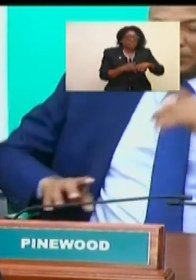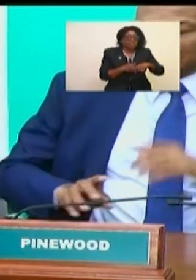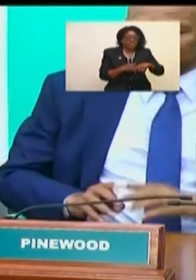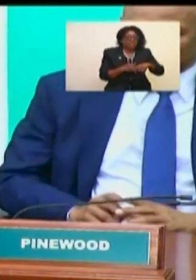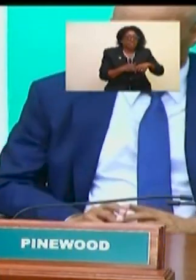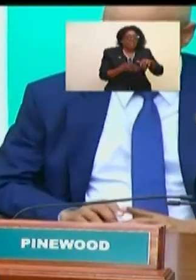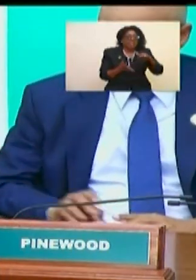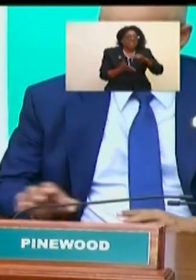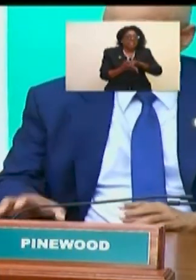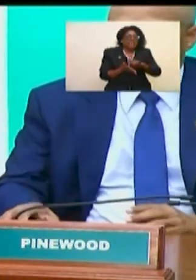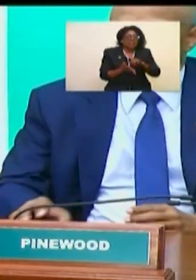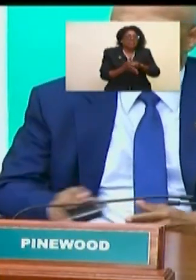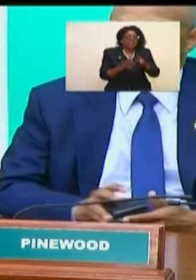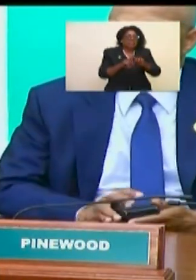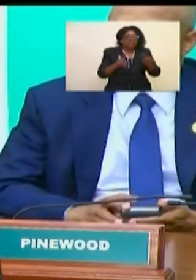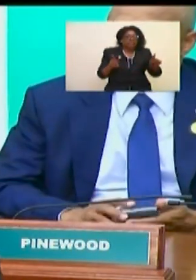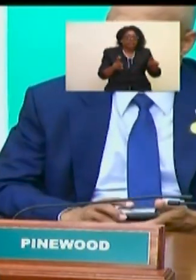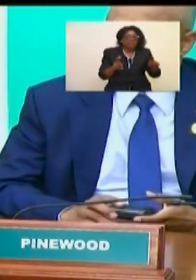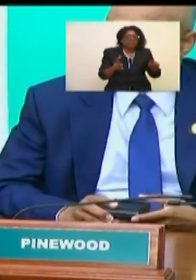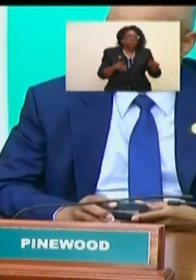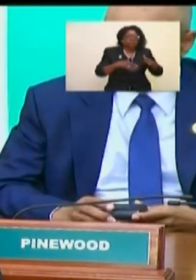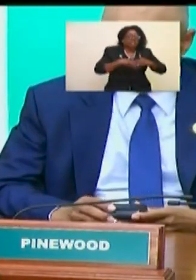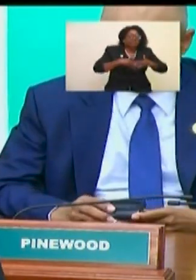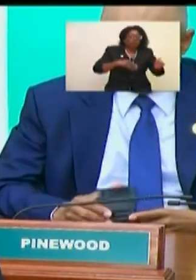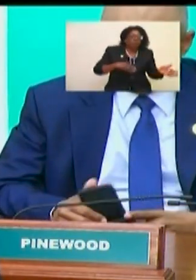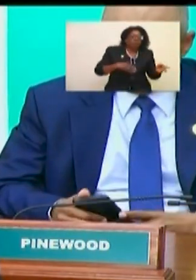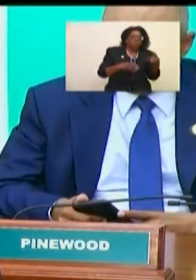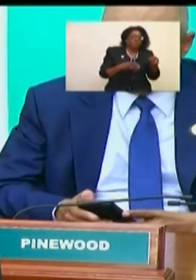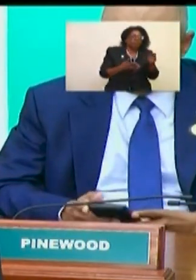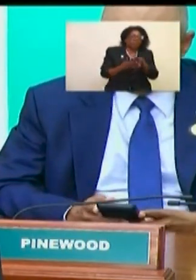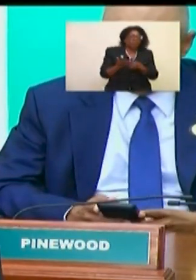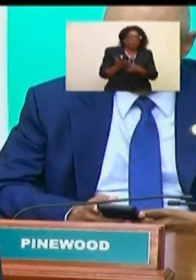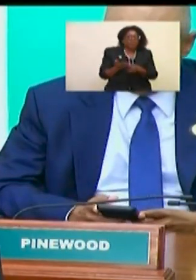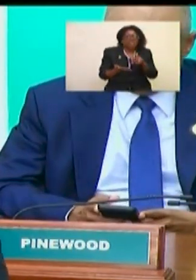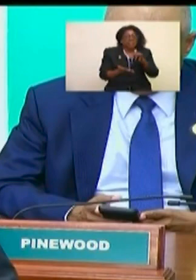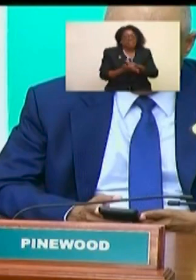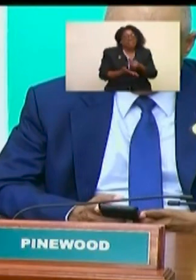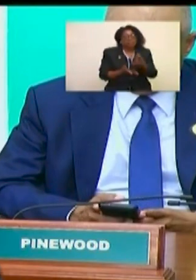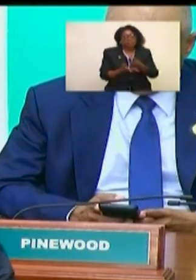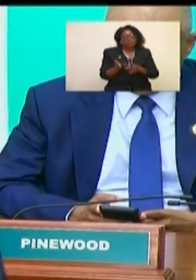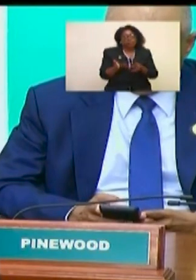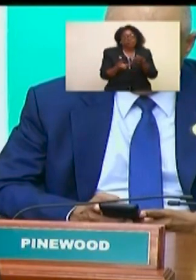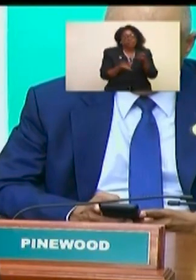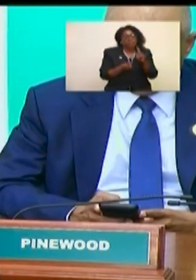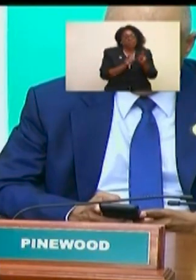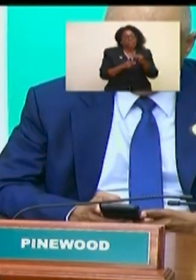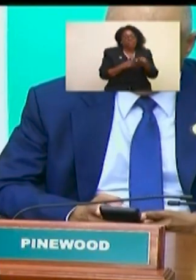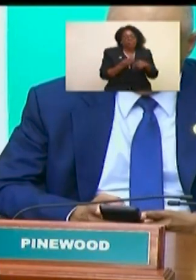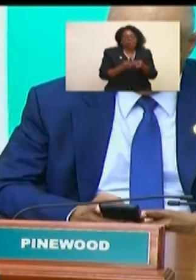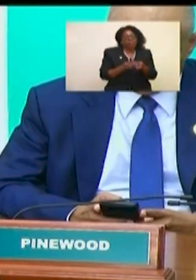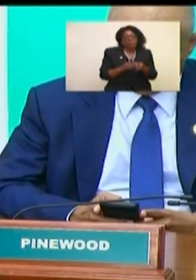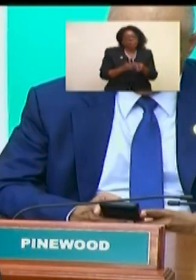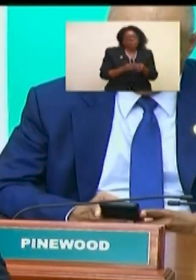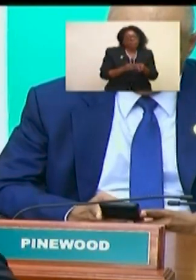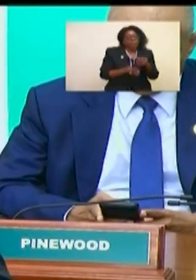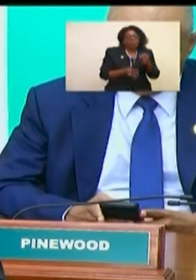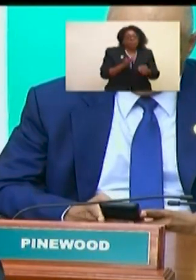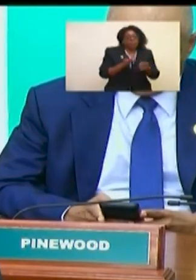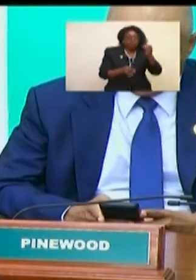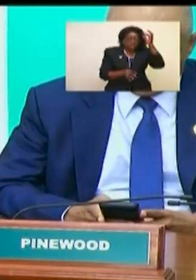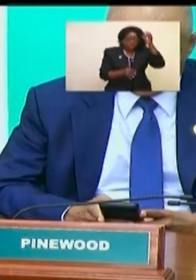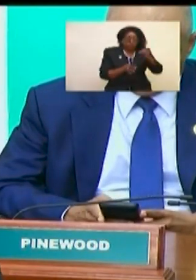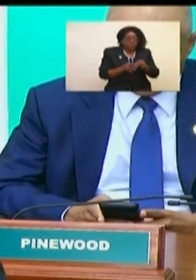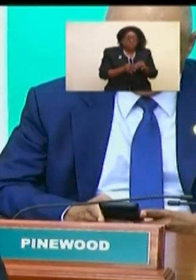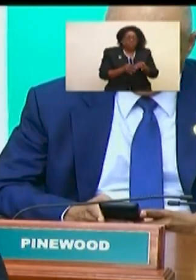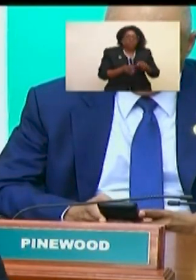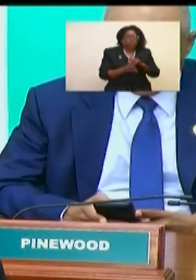That's the difference. That's what y'all left off the report. That's what we're talking about, which you agree was owing, and that it was not